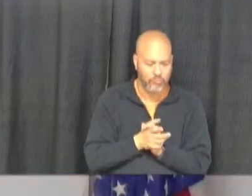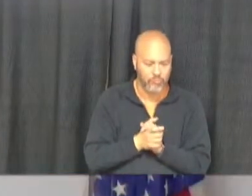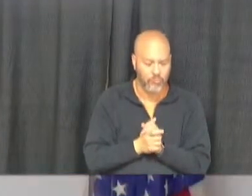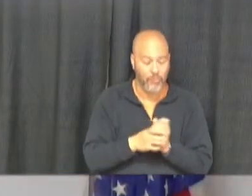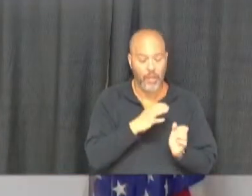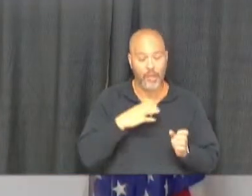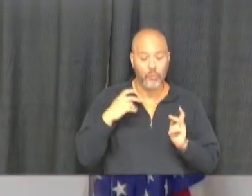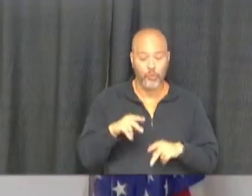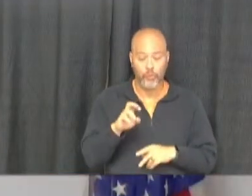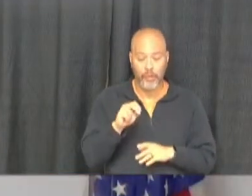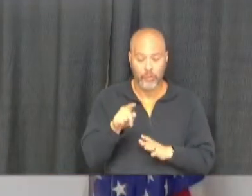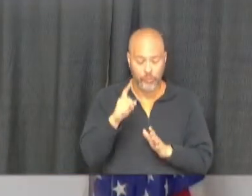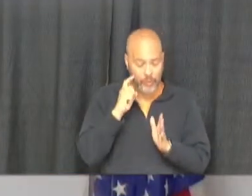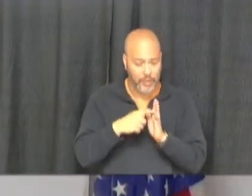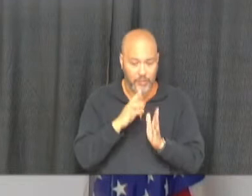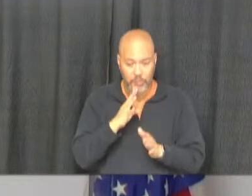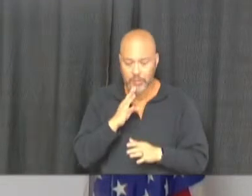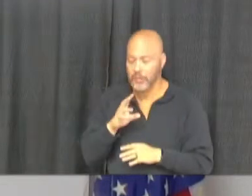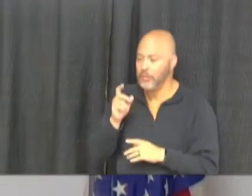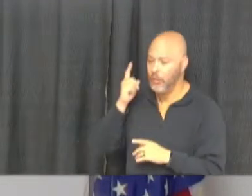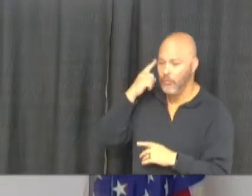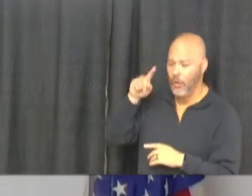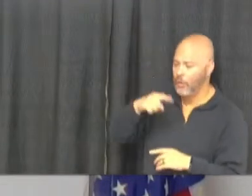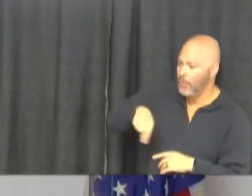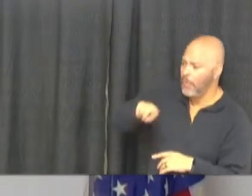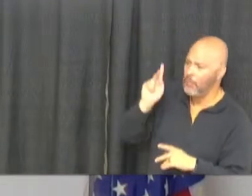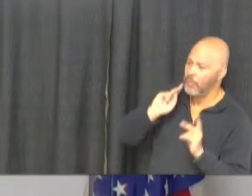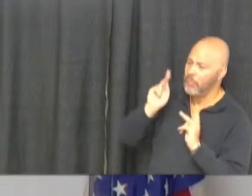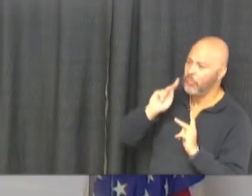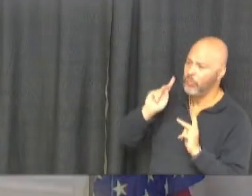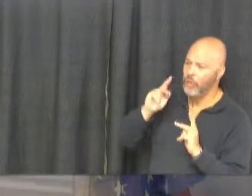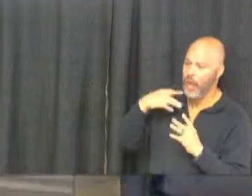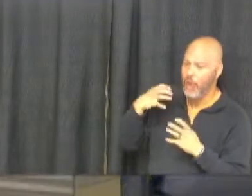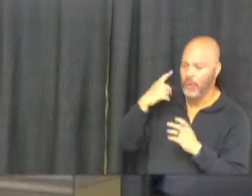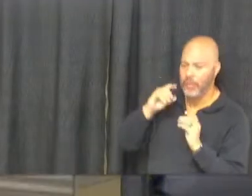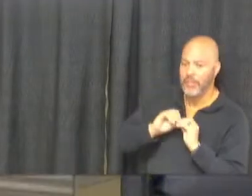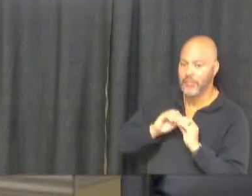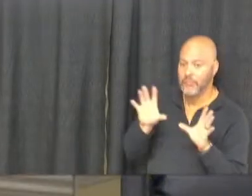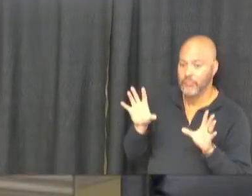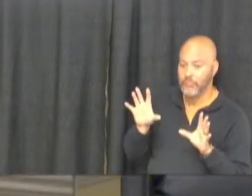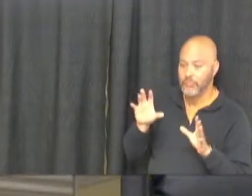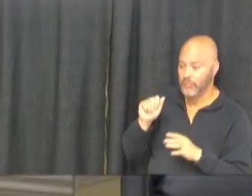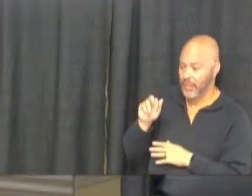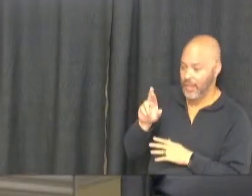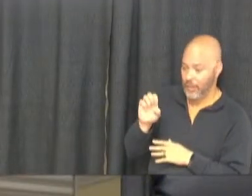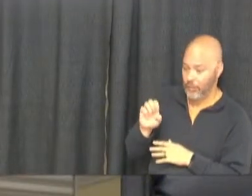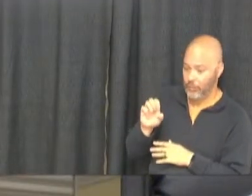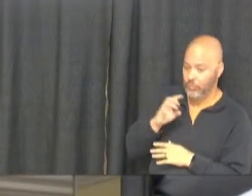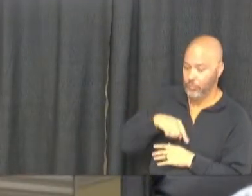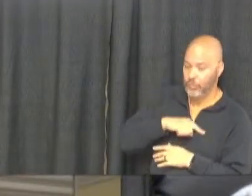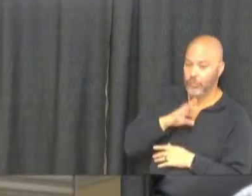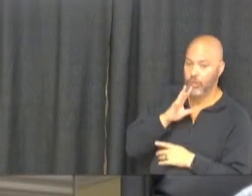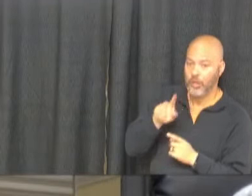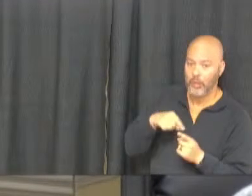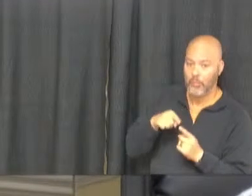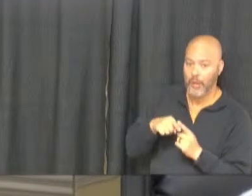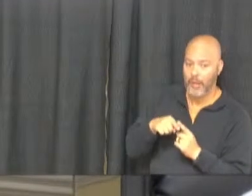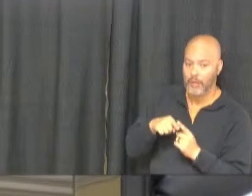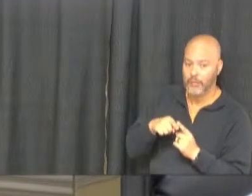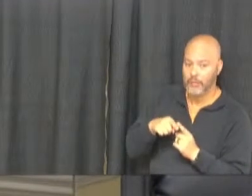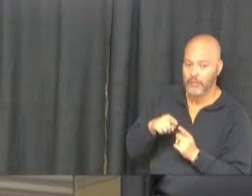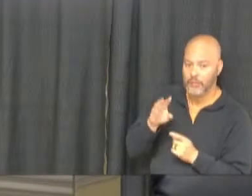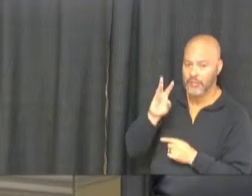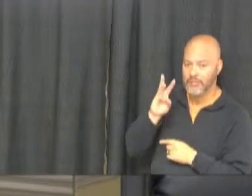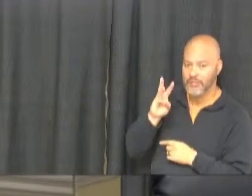Councilperson Reynolds, you're recognized. Just for the audience, I'd like to clarify that the actual acreage of this that we're speaking of is